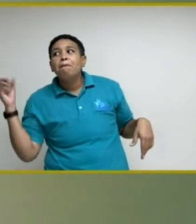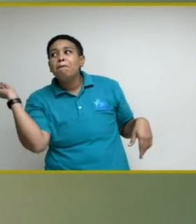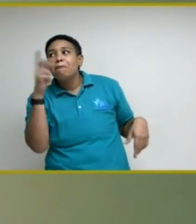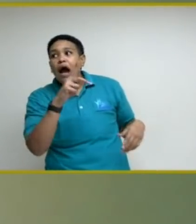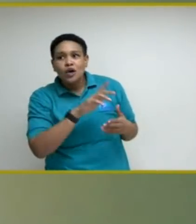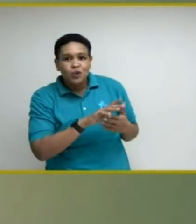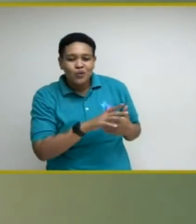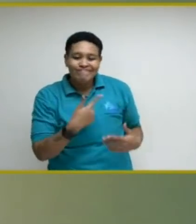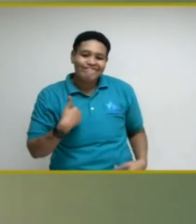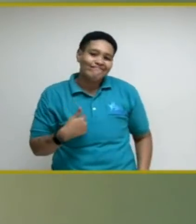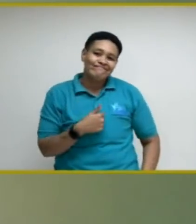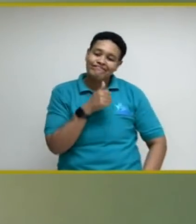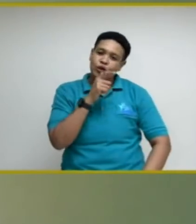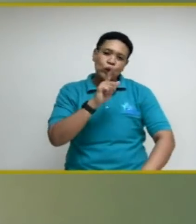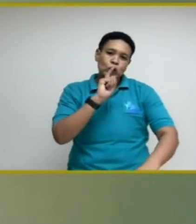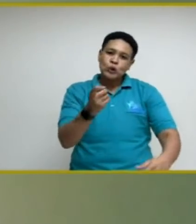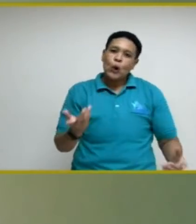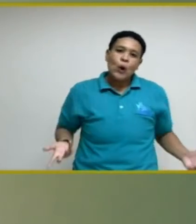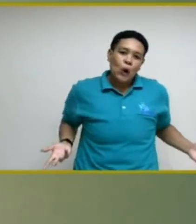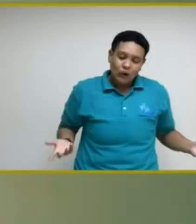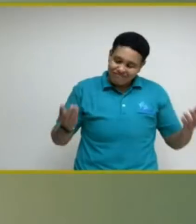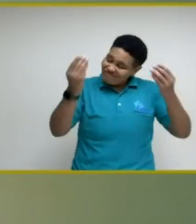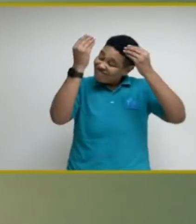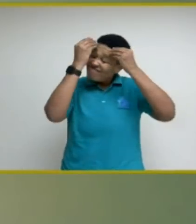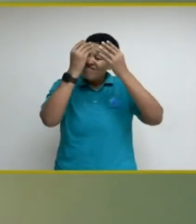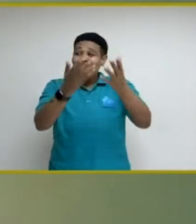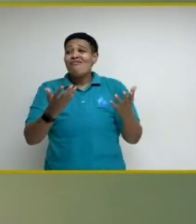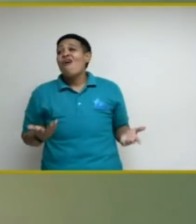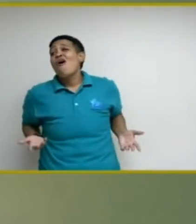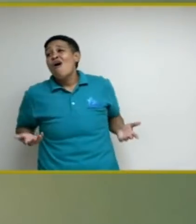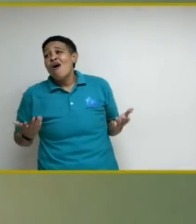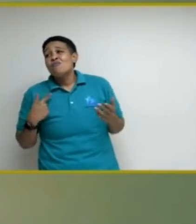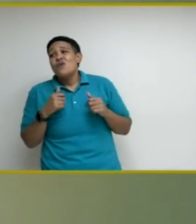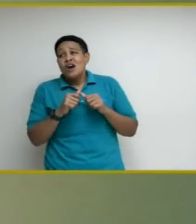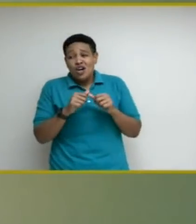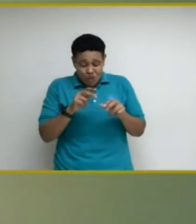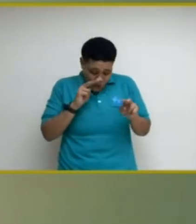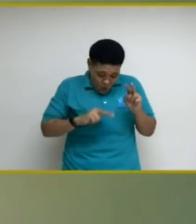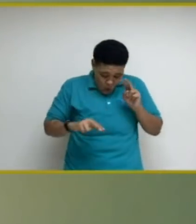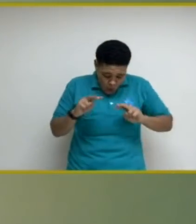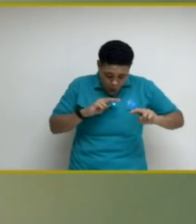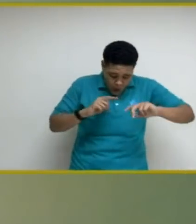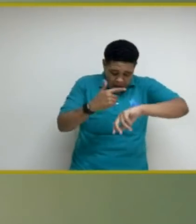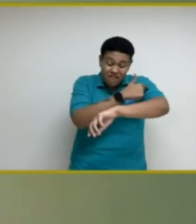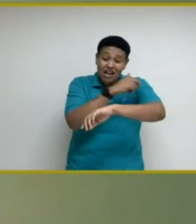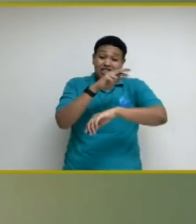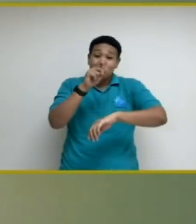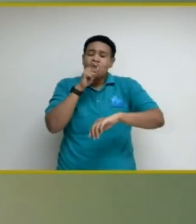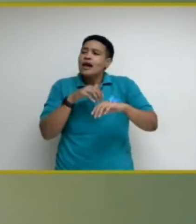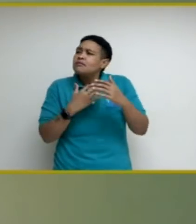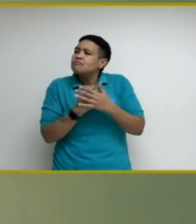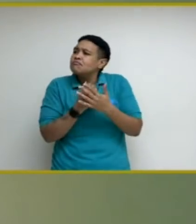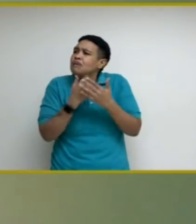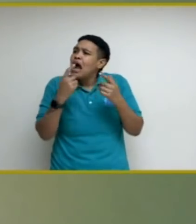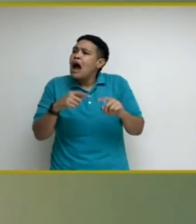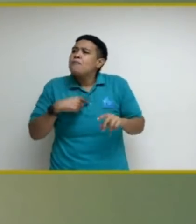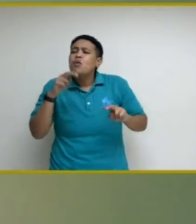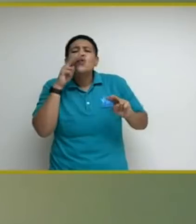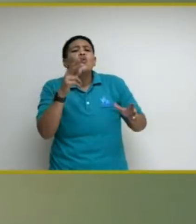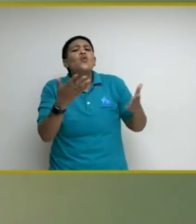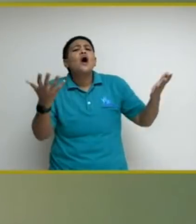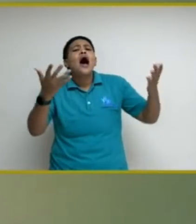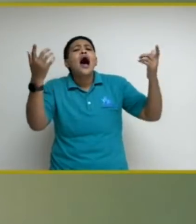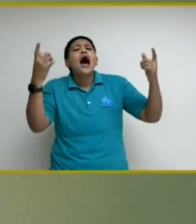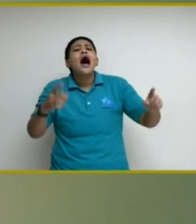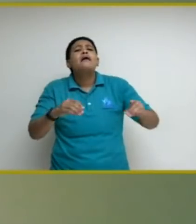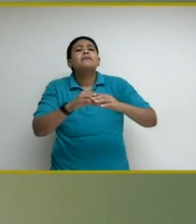sure. We continue to look at our vaccination rate uptake. We also need to look at what is happening